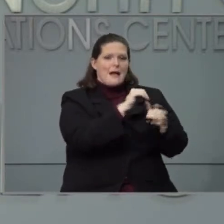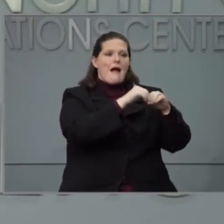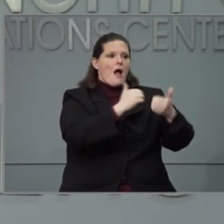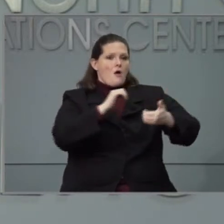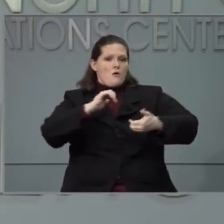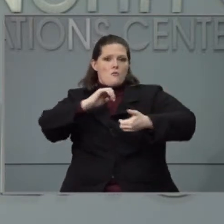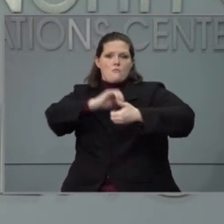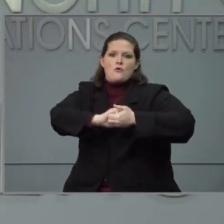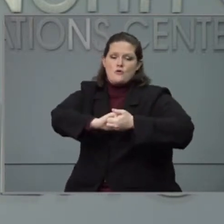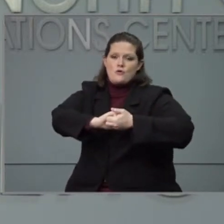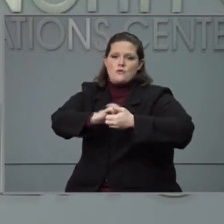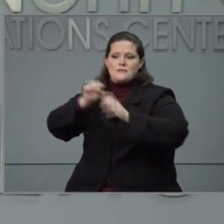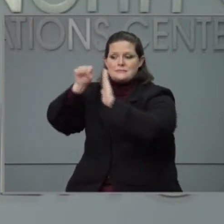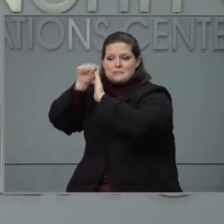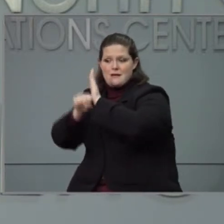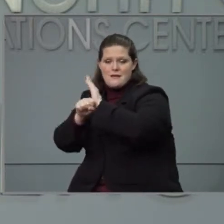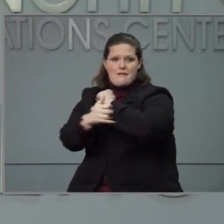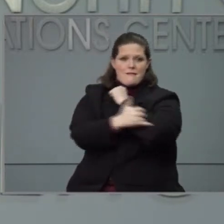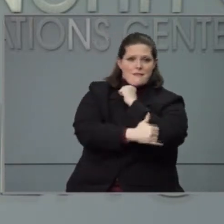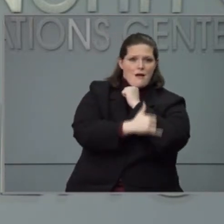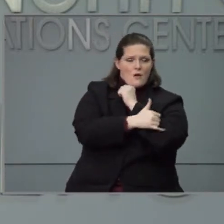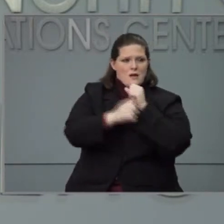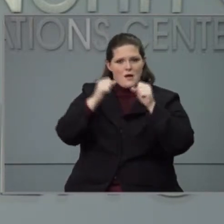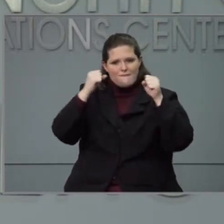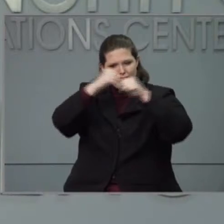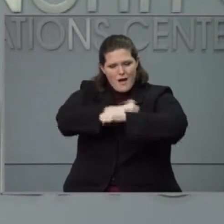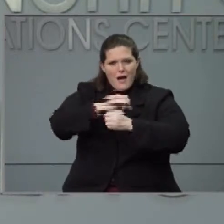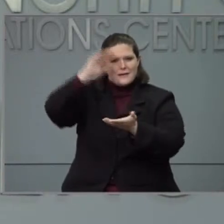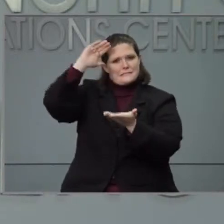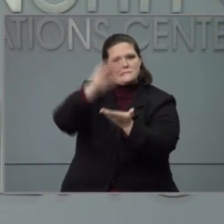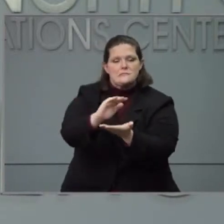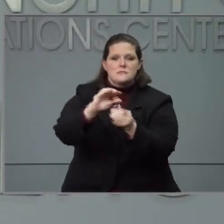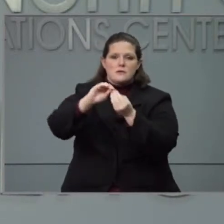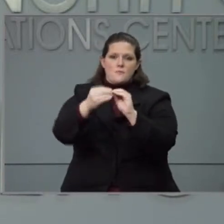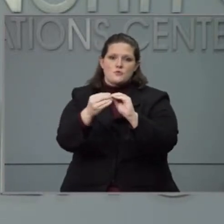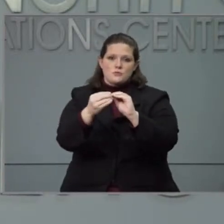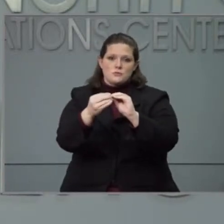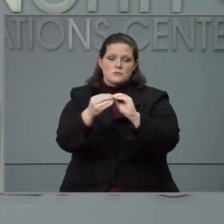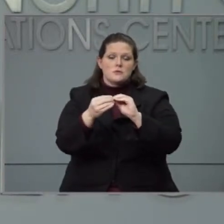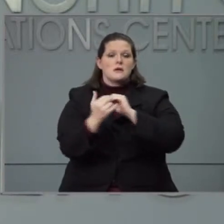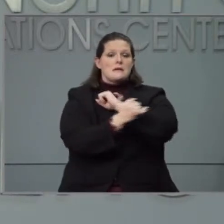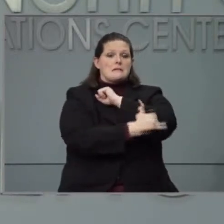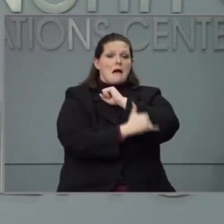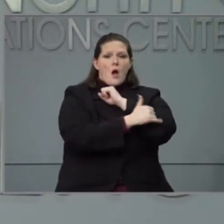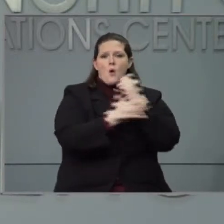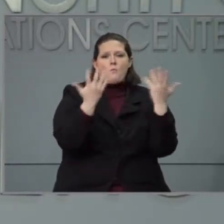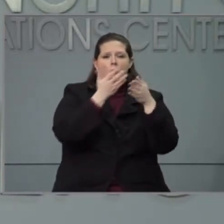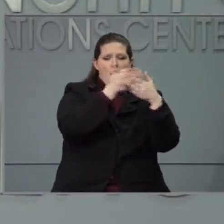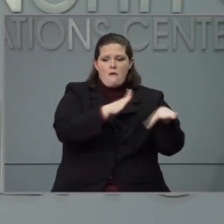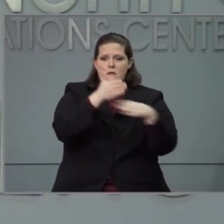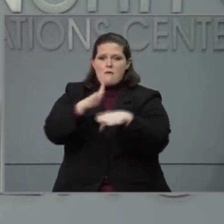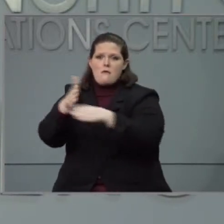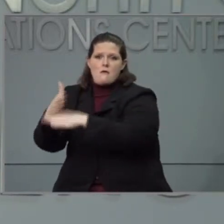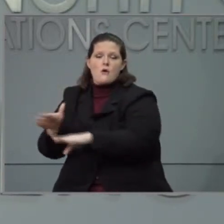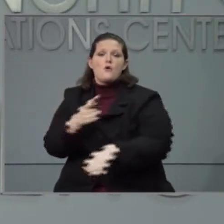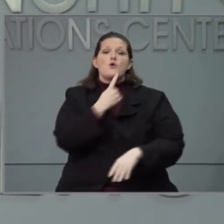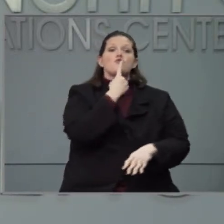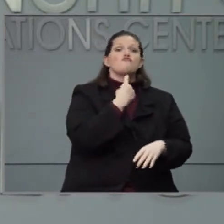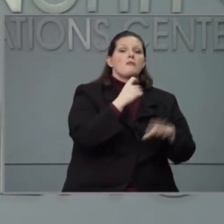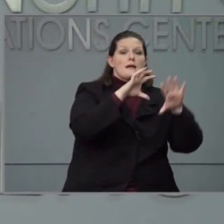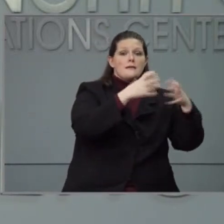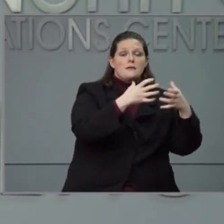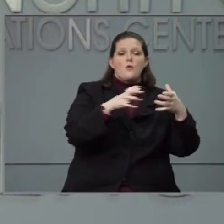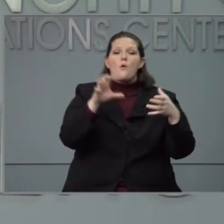their numbers. Counties of concern are designated as red, orange, or yellow,